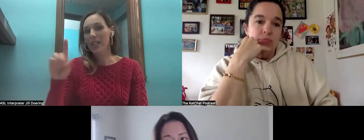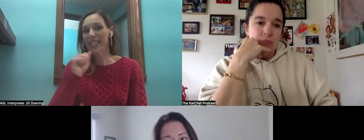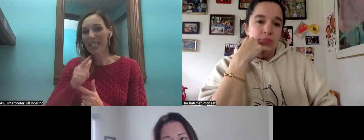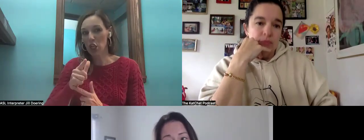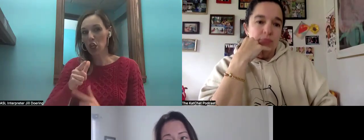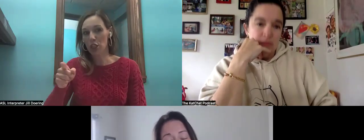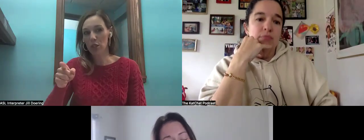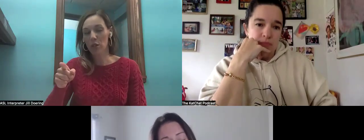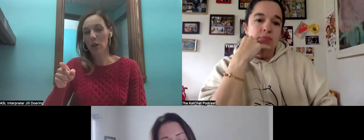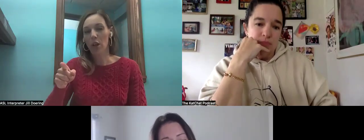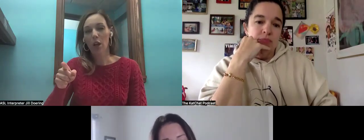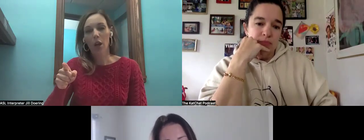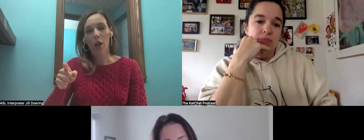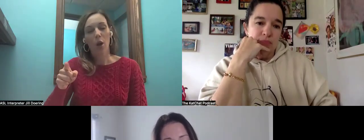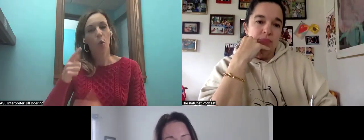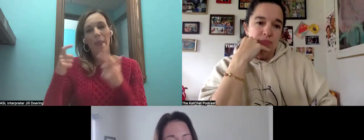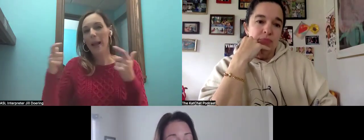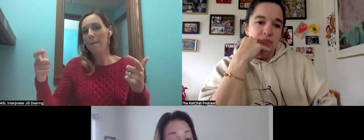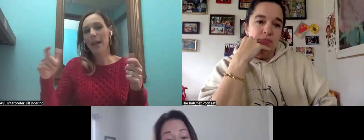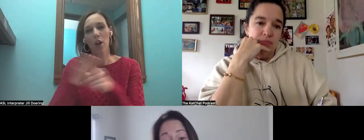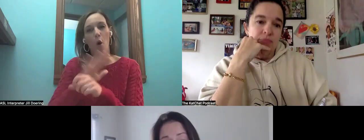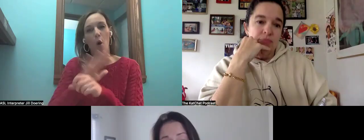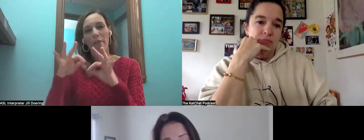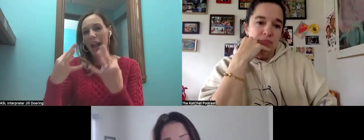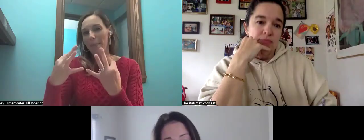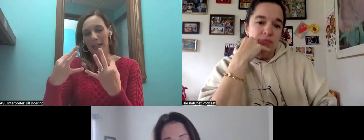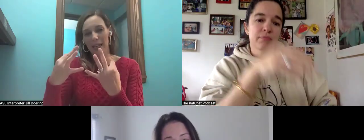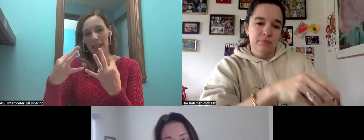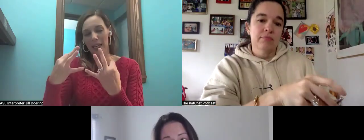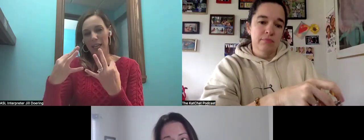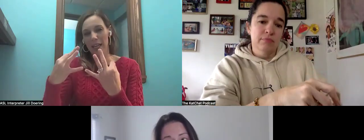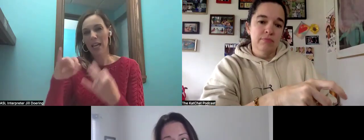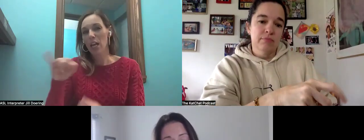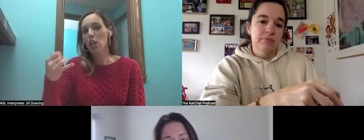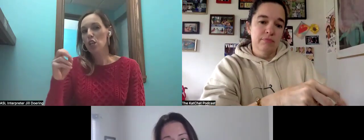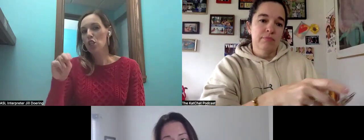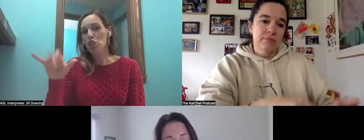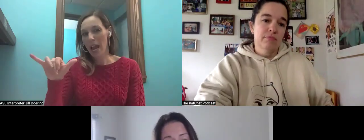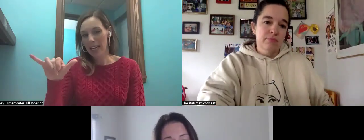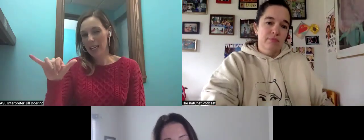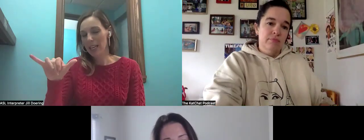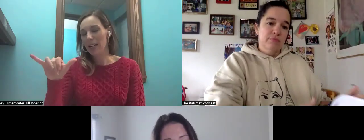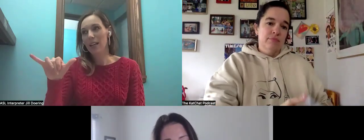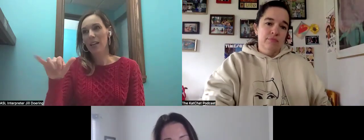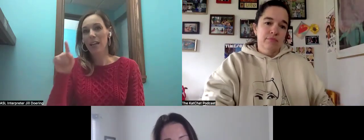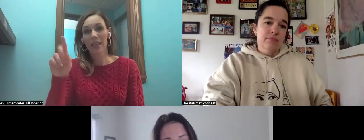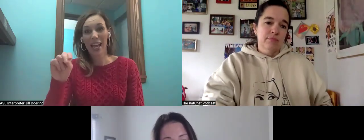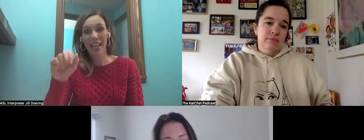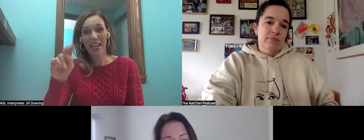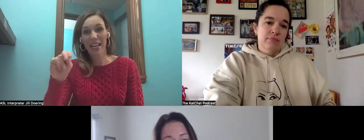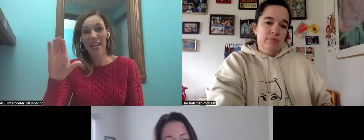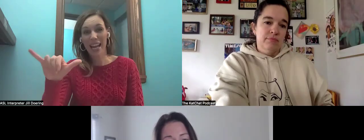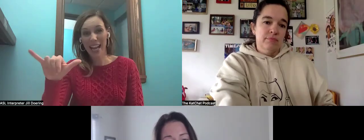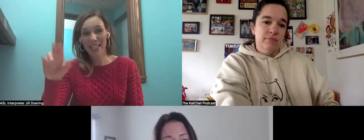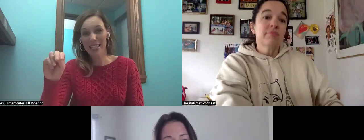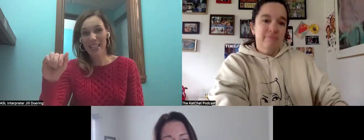like, we're like a big old family. So any of them, and Jenny has taken on some great ones like Nancy Nagel and Terry